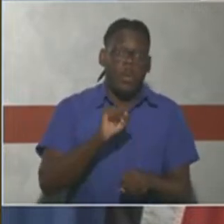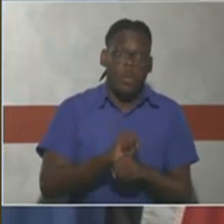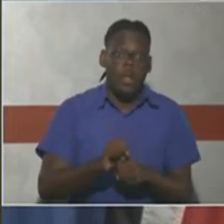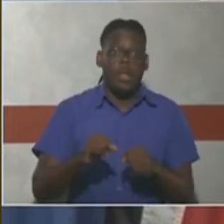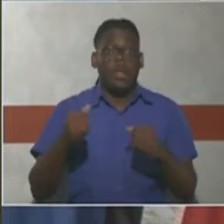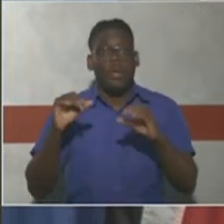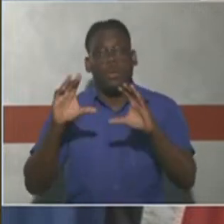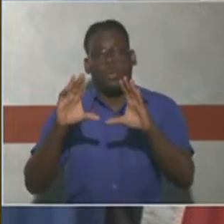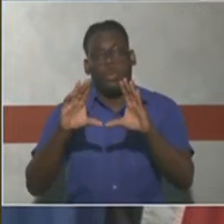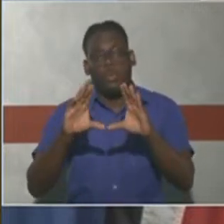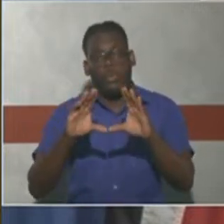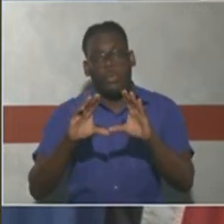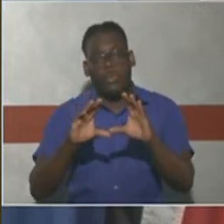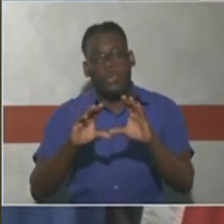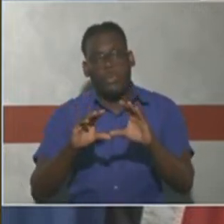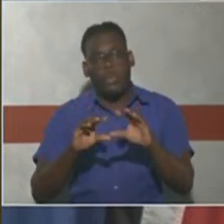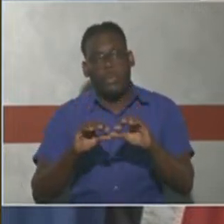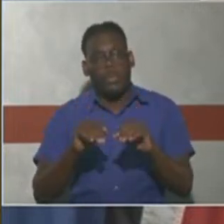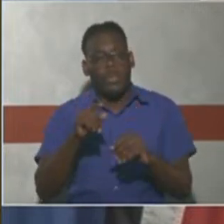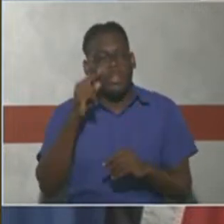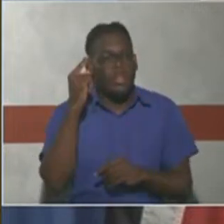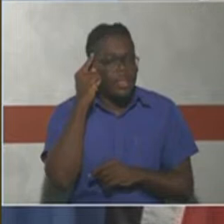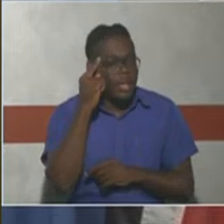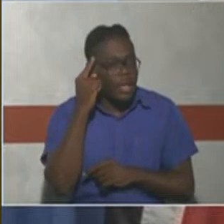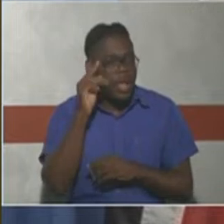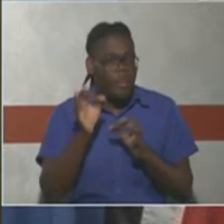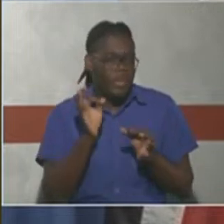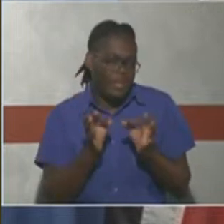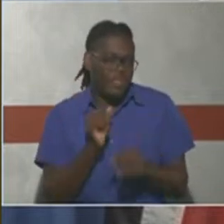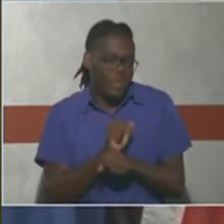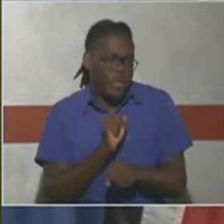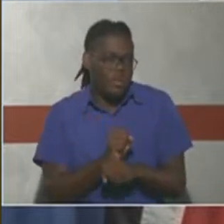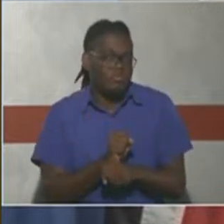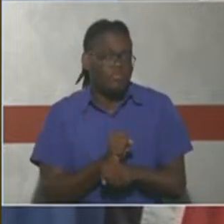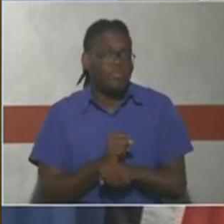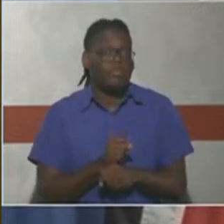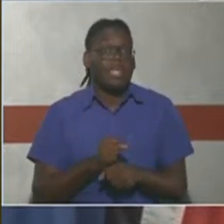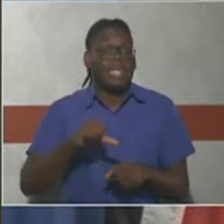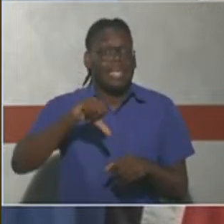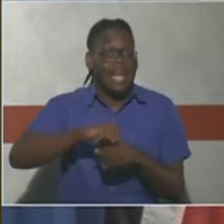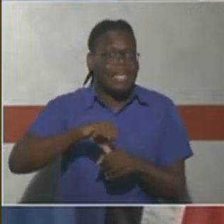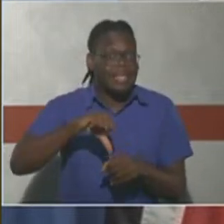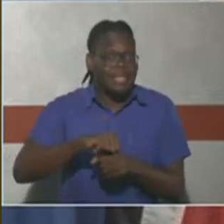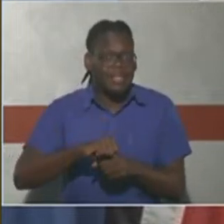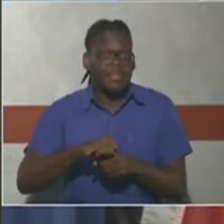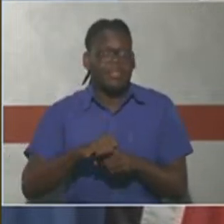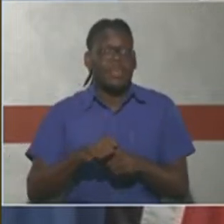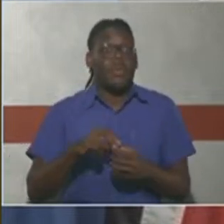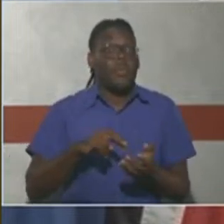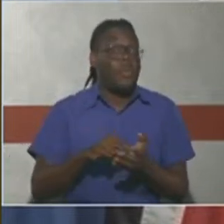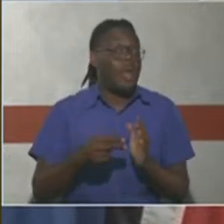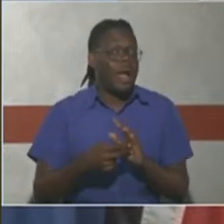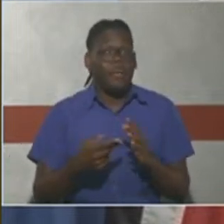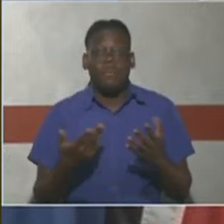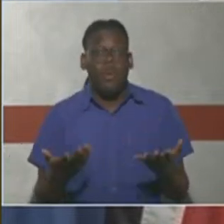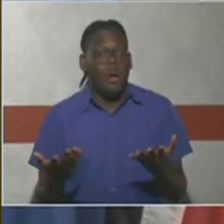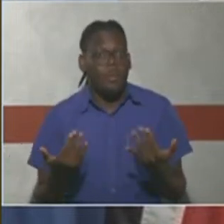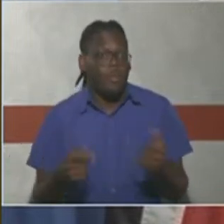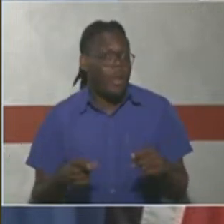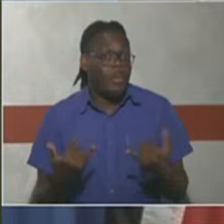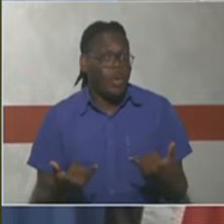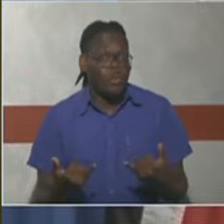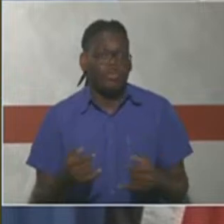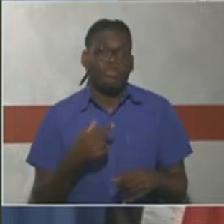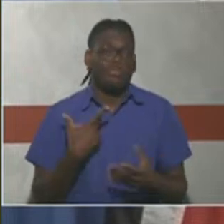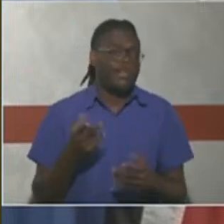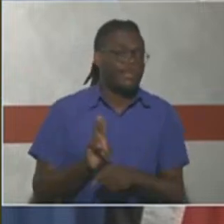would have been our position? And of course, if we are consuming as we are now, towards the time when we